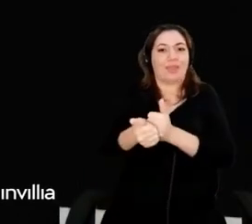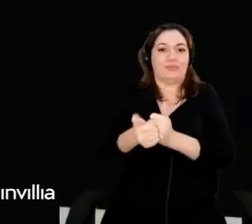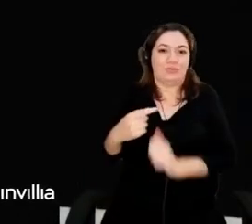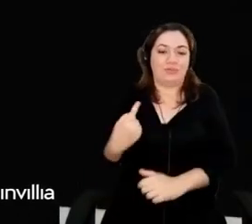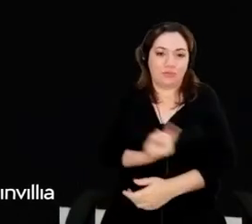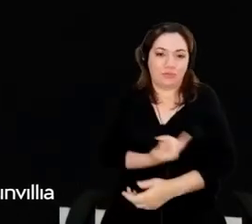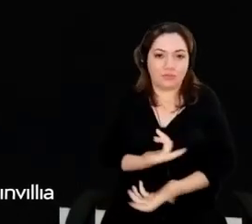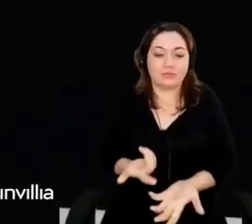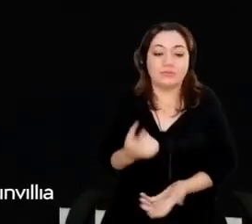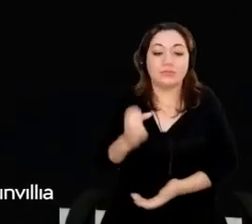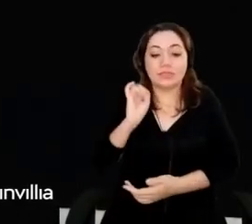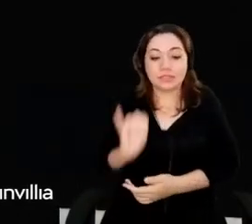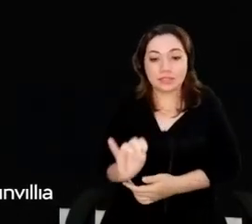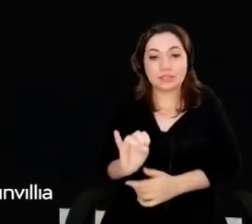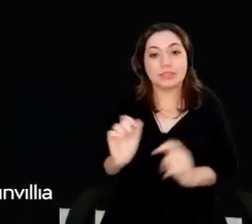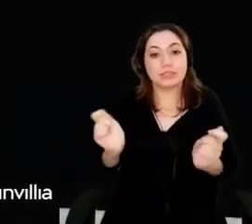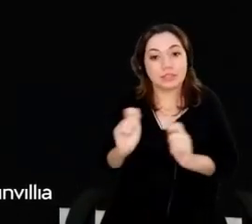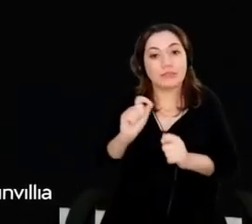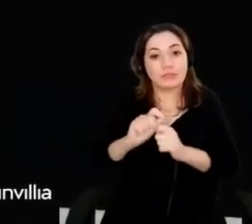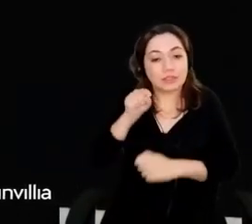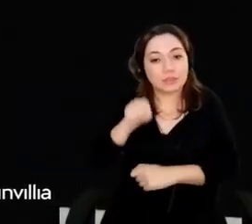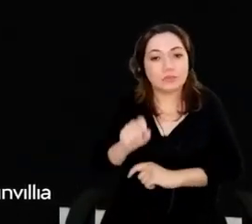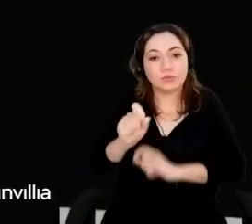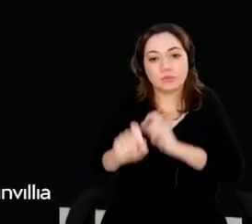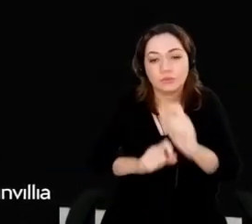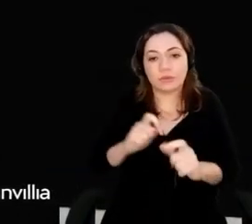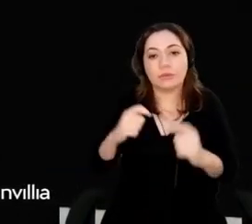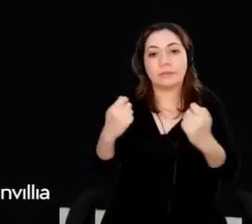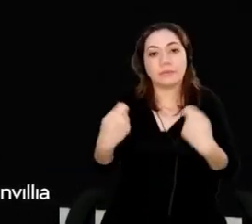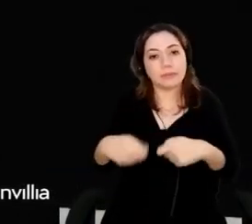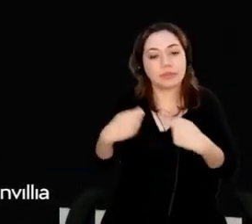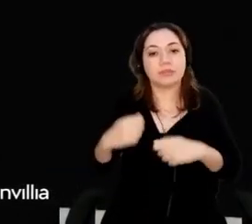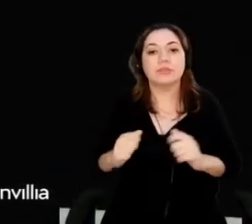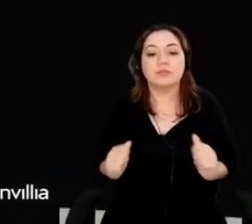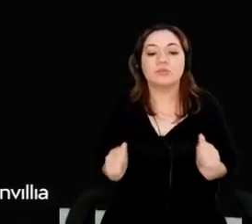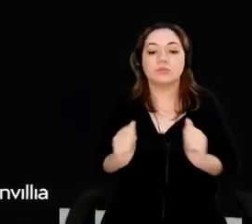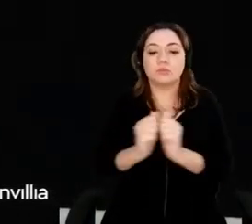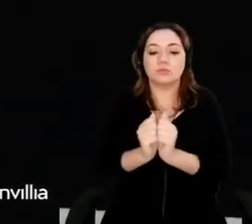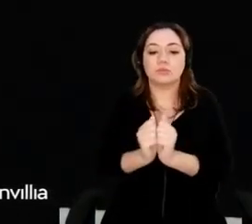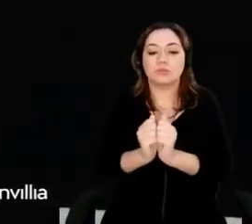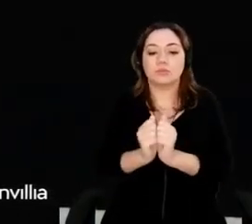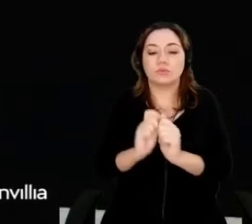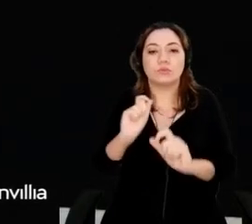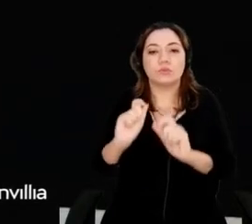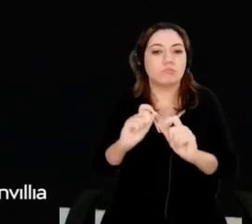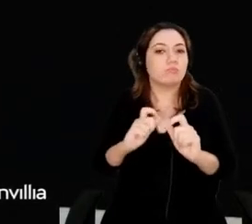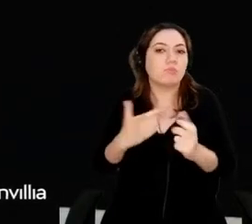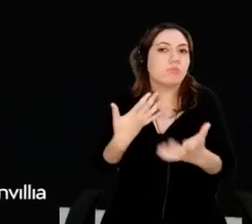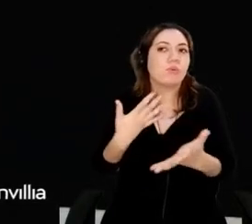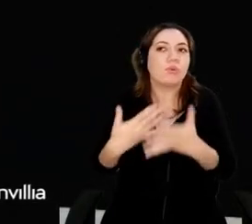happen, we need to bring together any AI model,